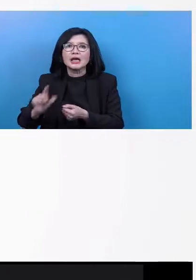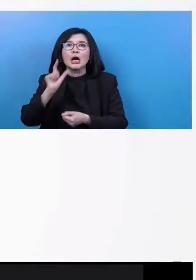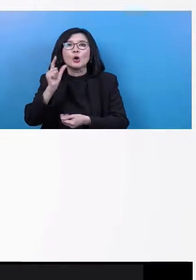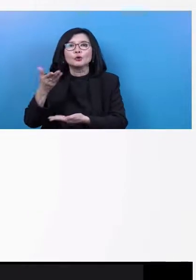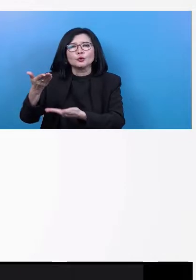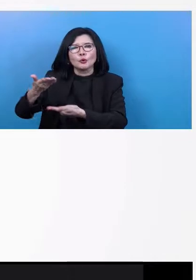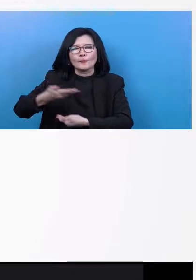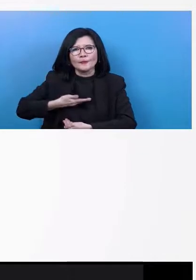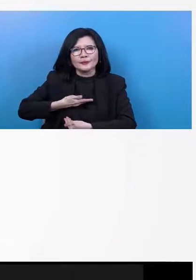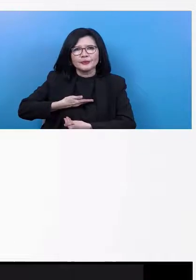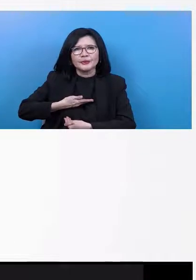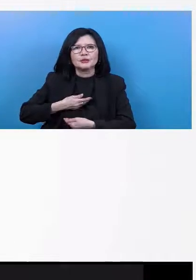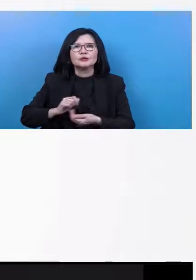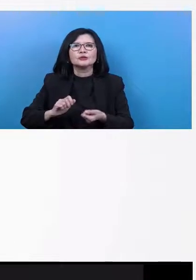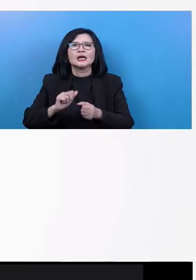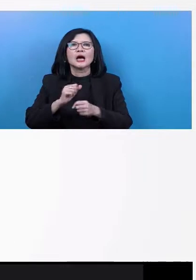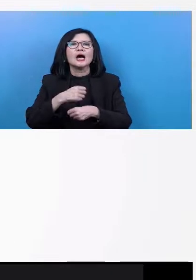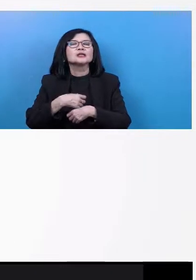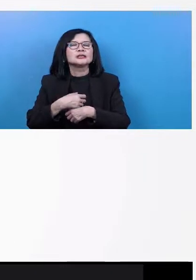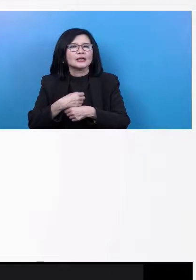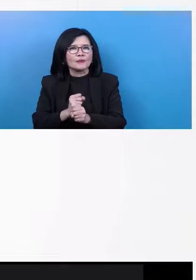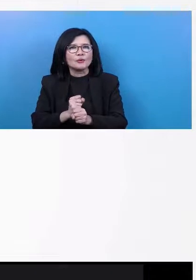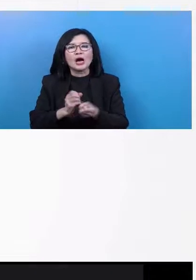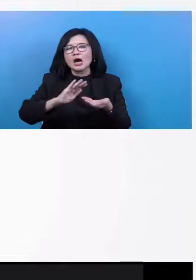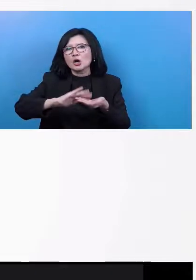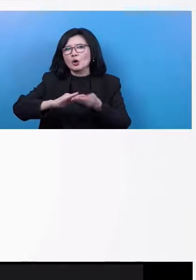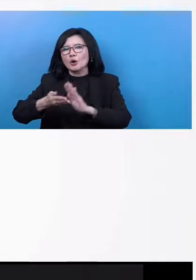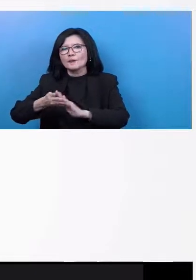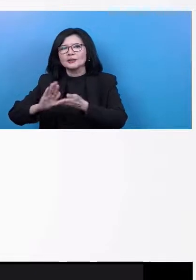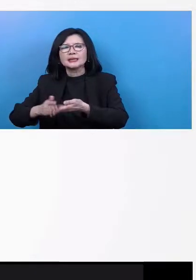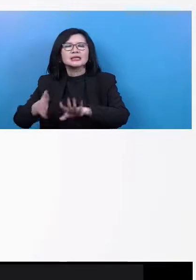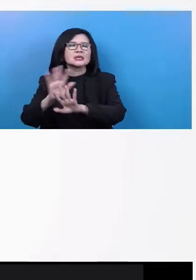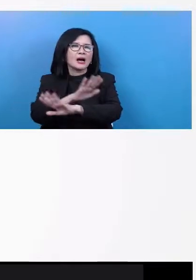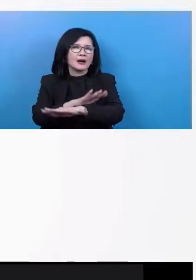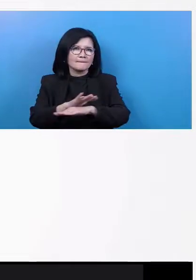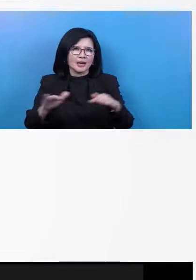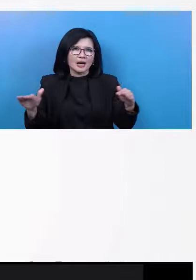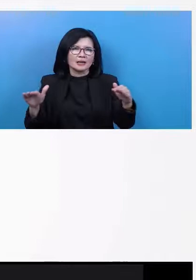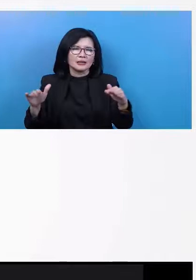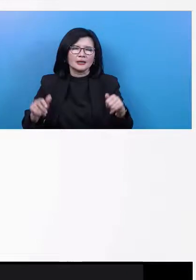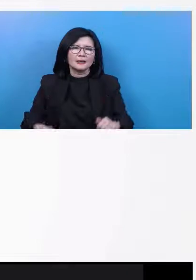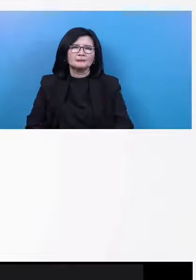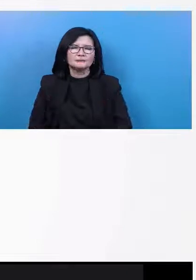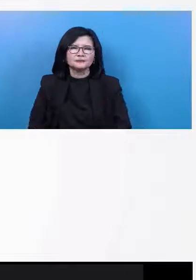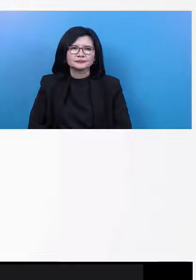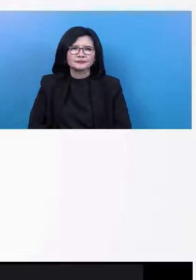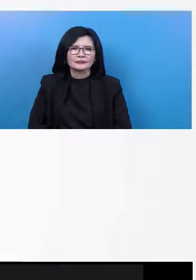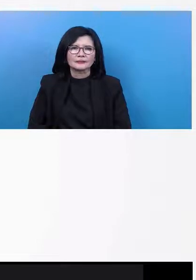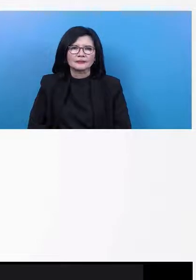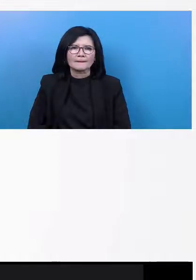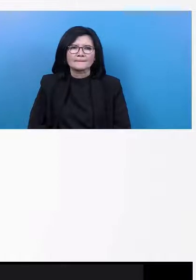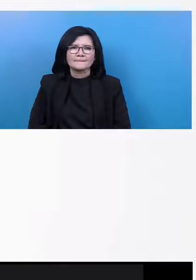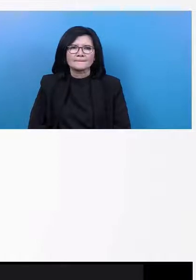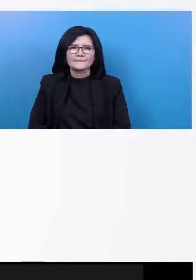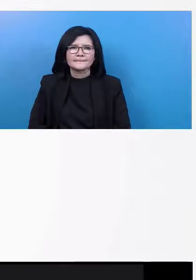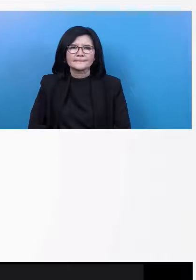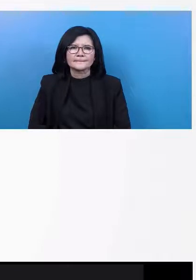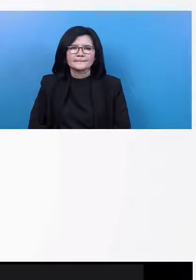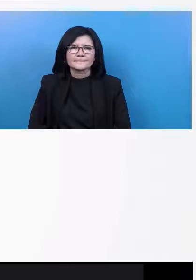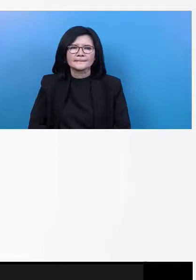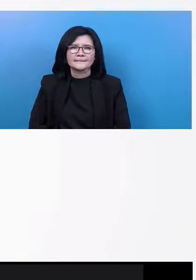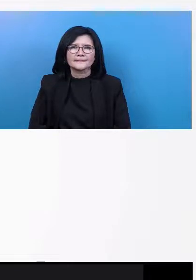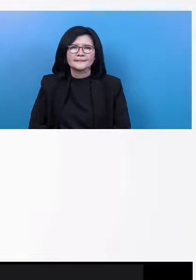safer. So I hope that gives you a quick summary of the investment side, Abhilash, and over to you. Thanks. Thank you a